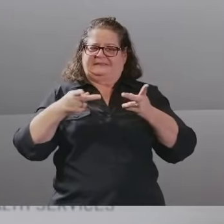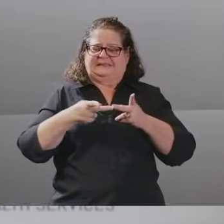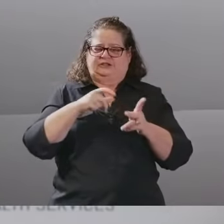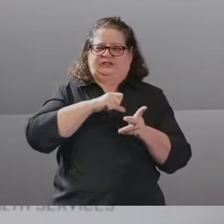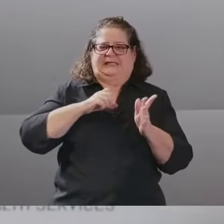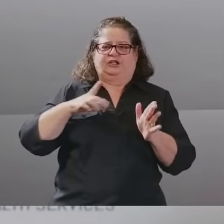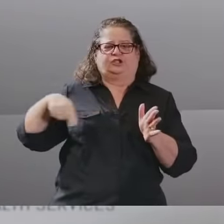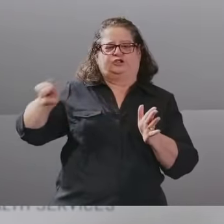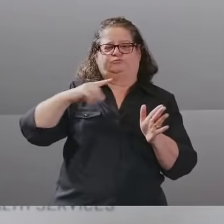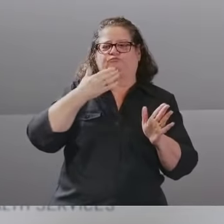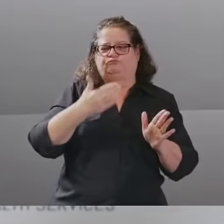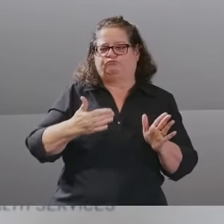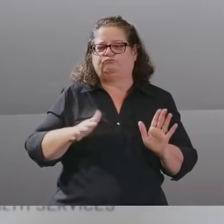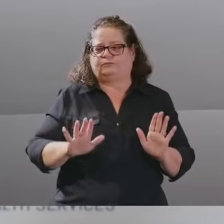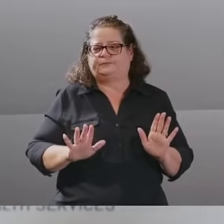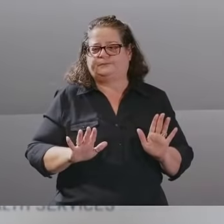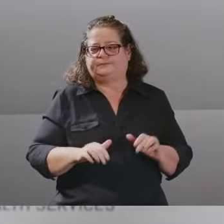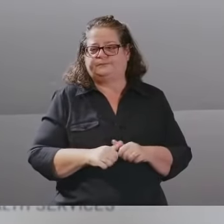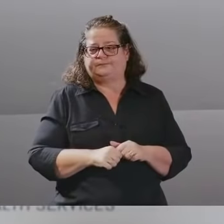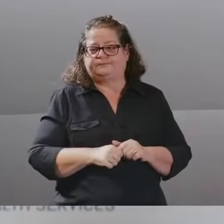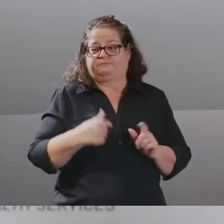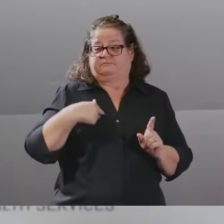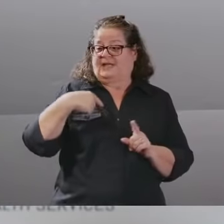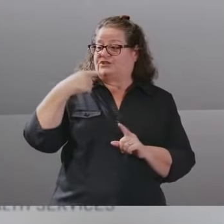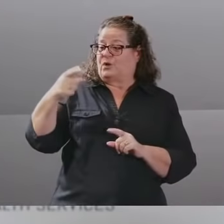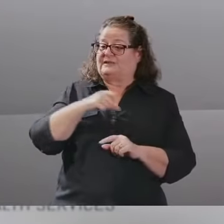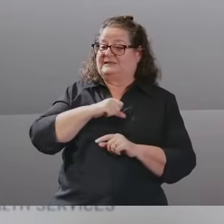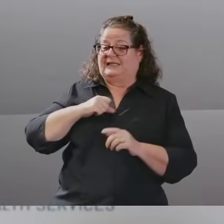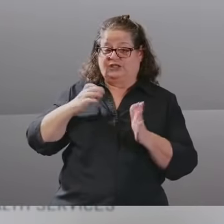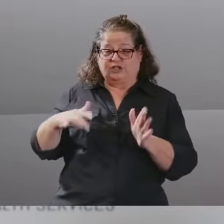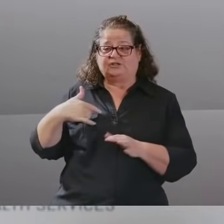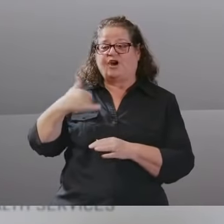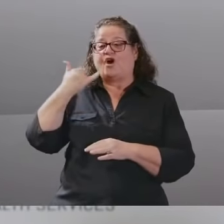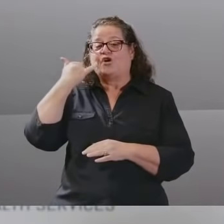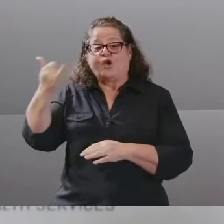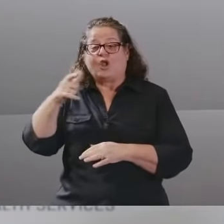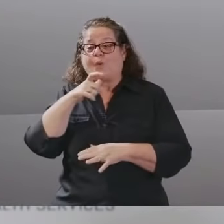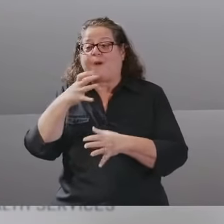a congratulatory call to Senator-elect Mark Kelly.